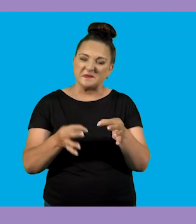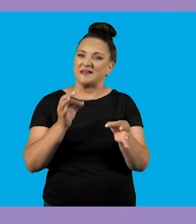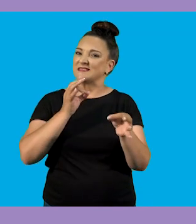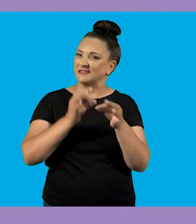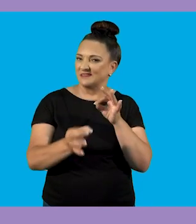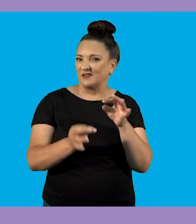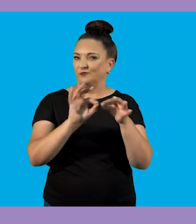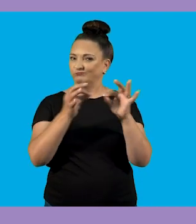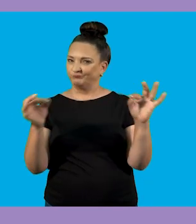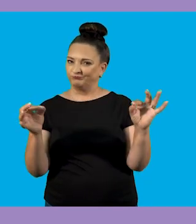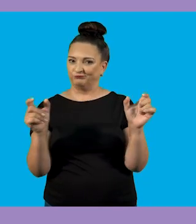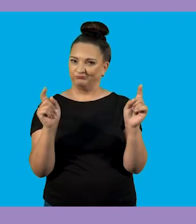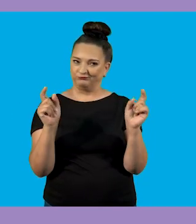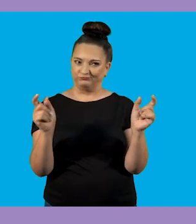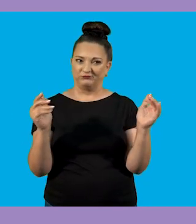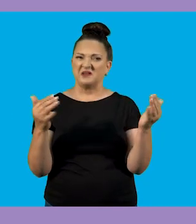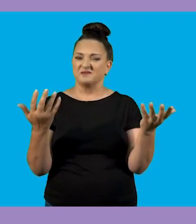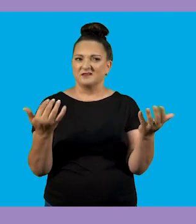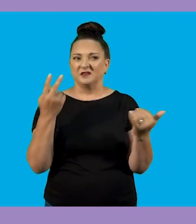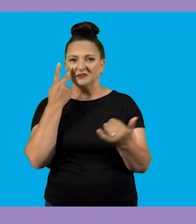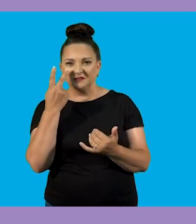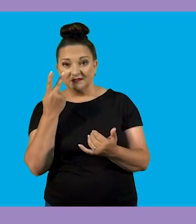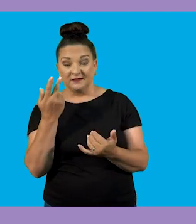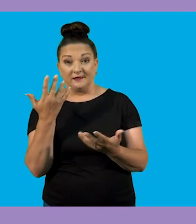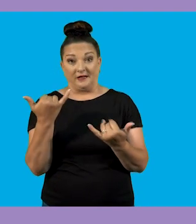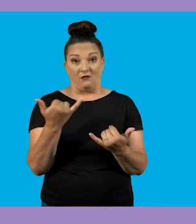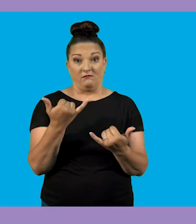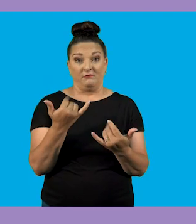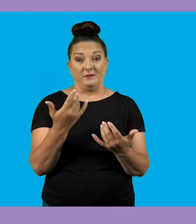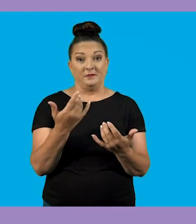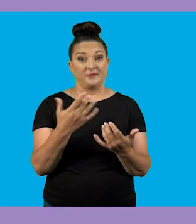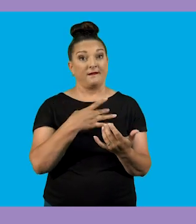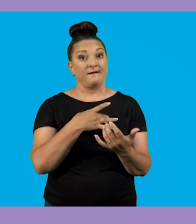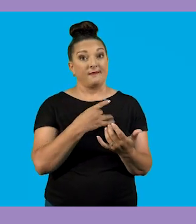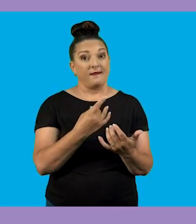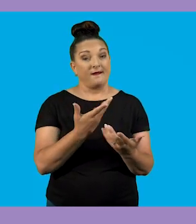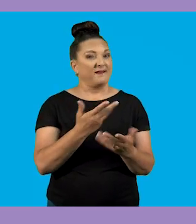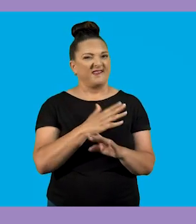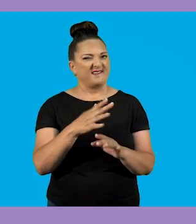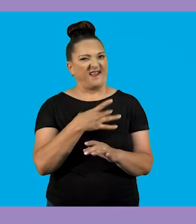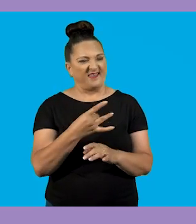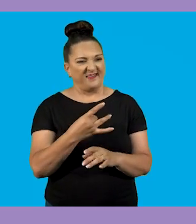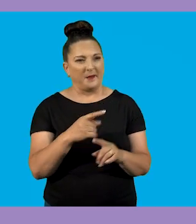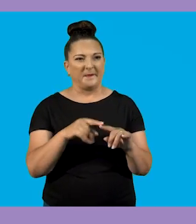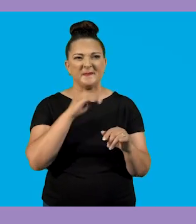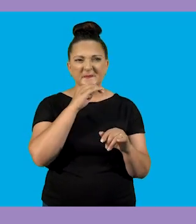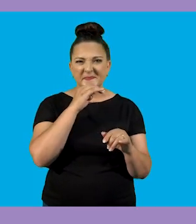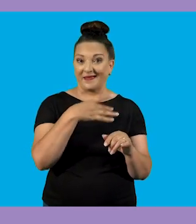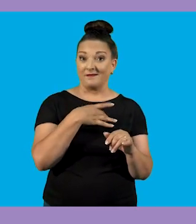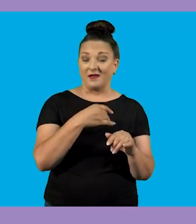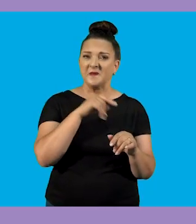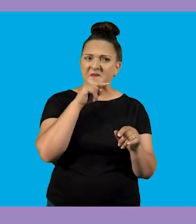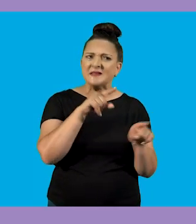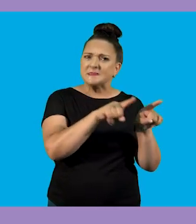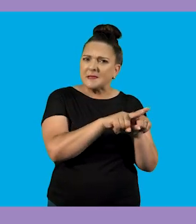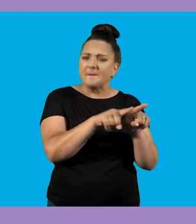algebraic expressions. Now, we are going to be looking at like and unlike terms. Like terms are terms that have